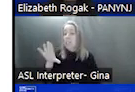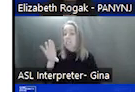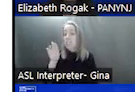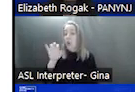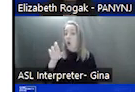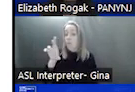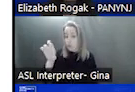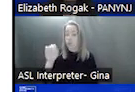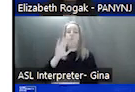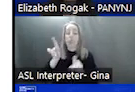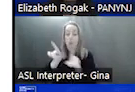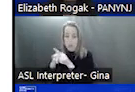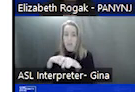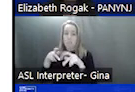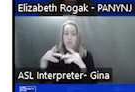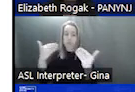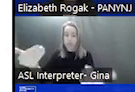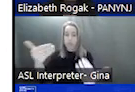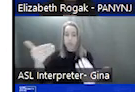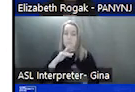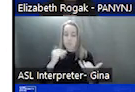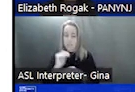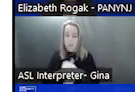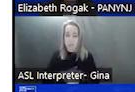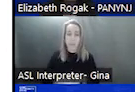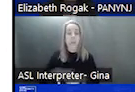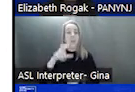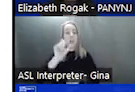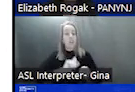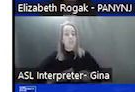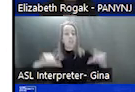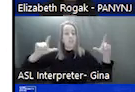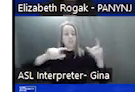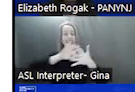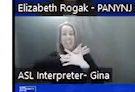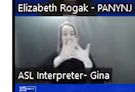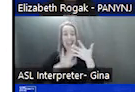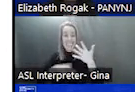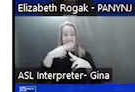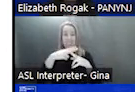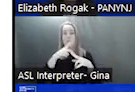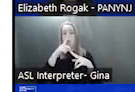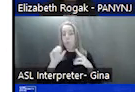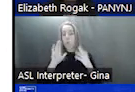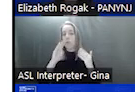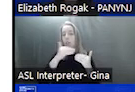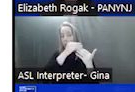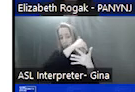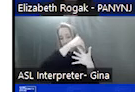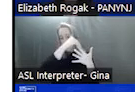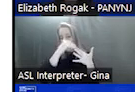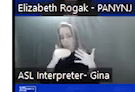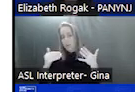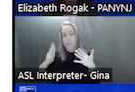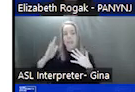few speakers, and you will see that list of upcoming speakers on the screen. You can register to speak at any time until